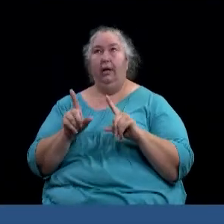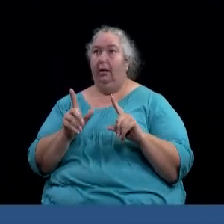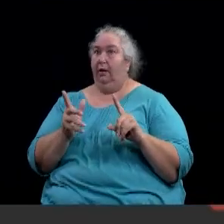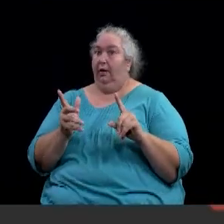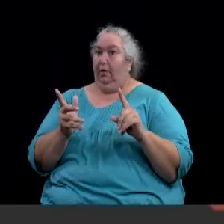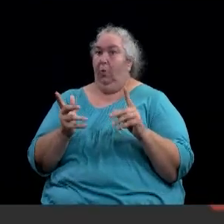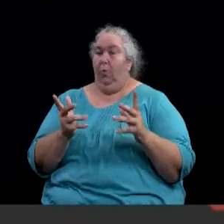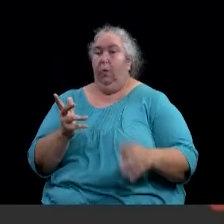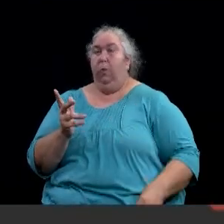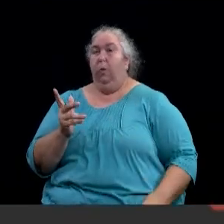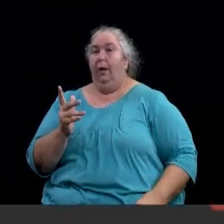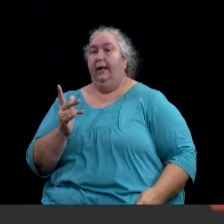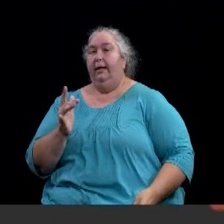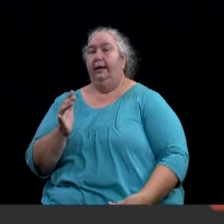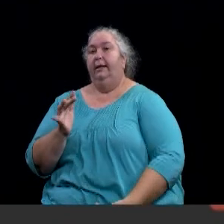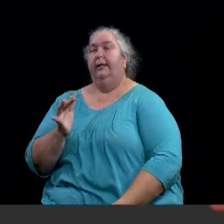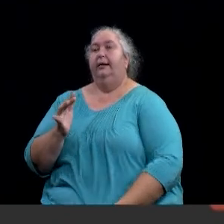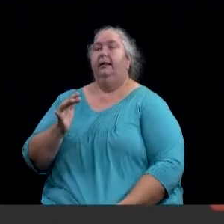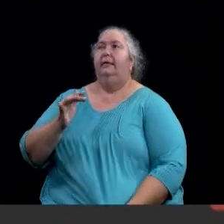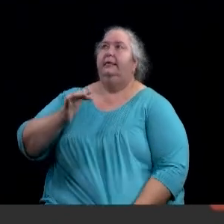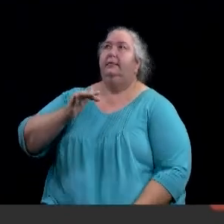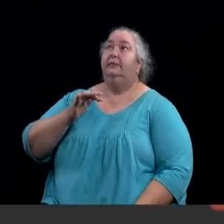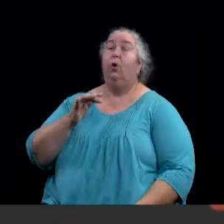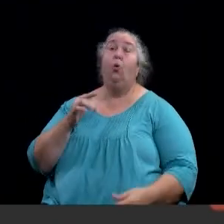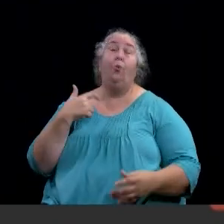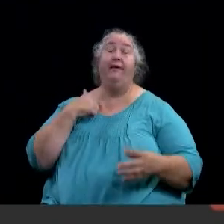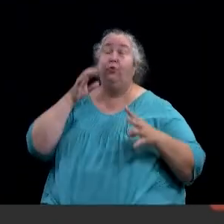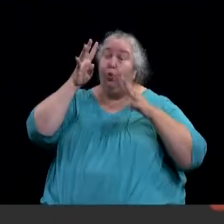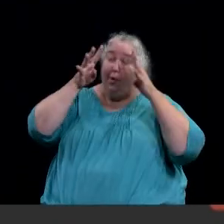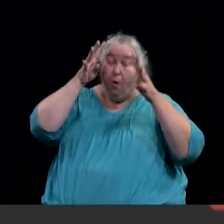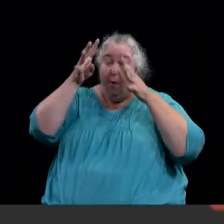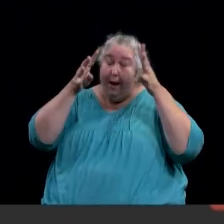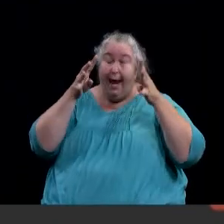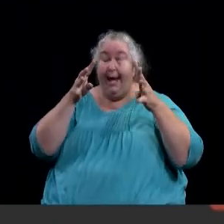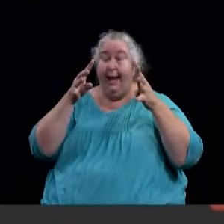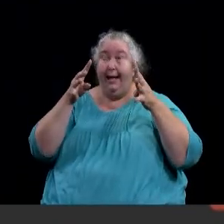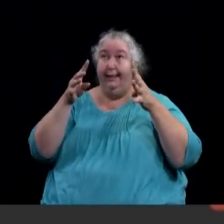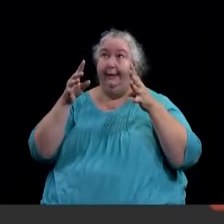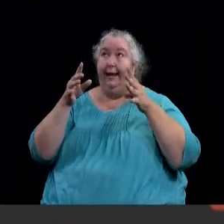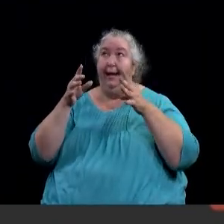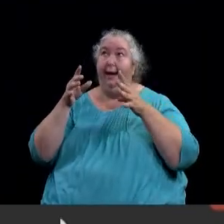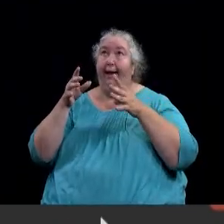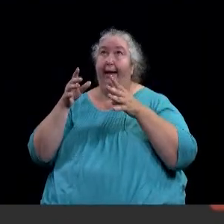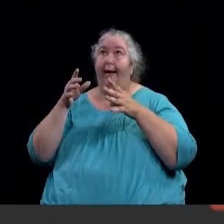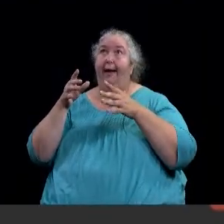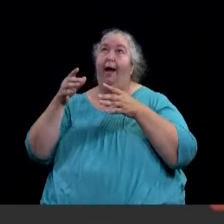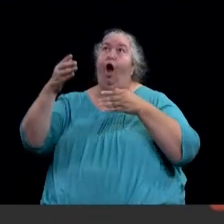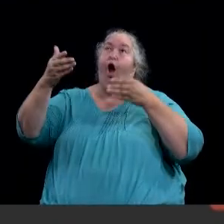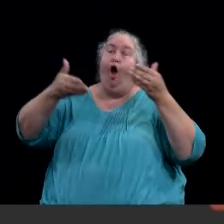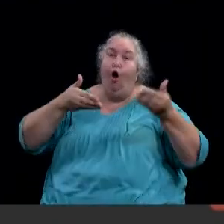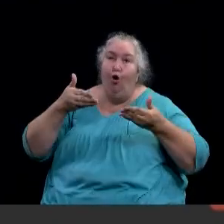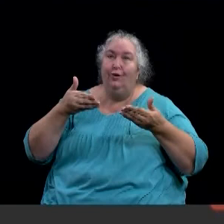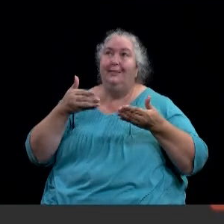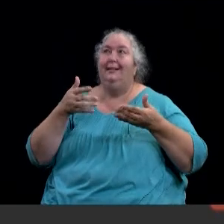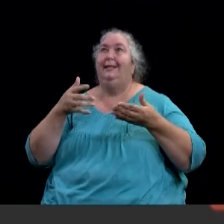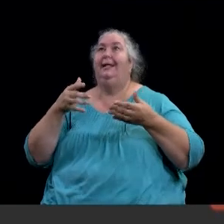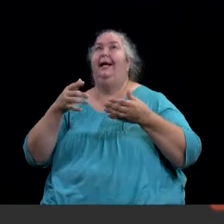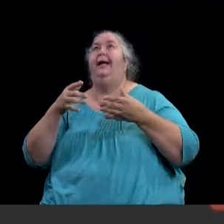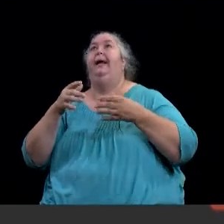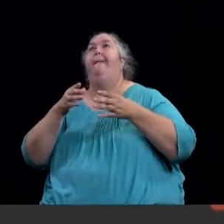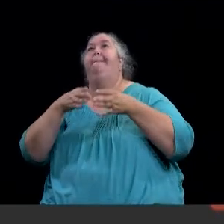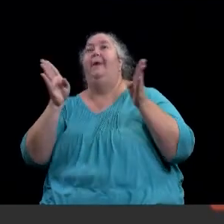creative how we have had to go forward in trying to host public meetings. We can do a lot of